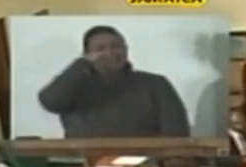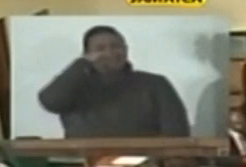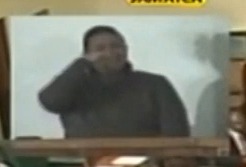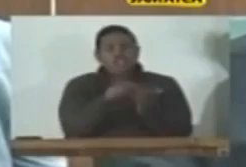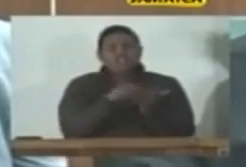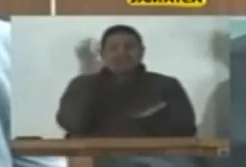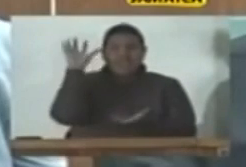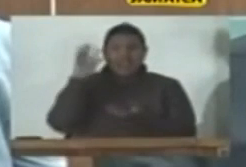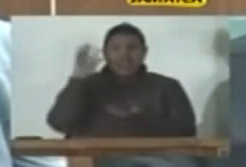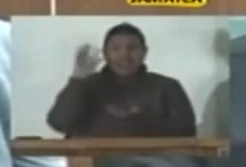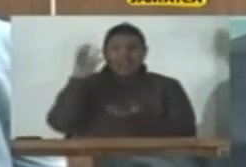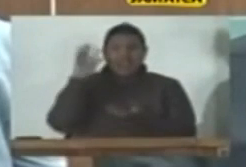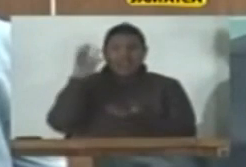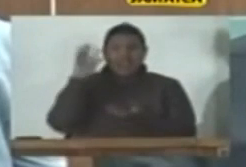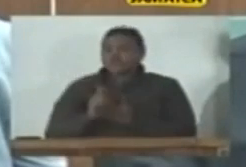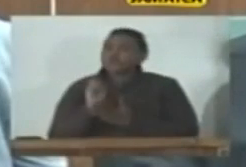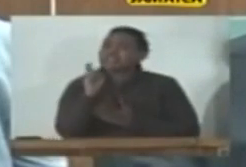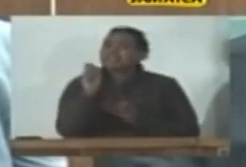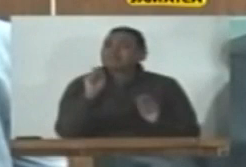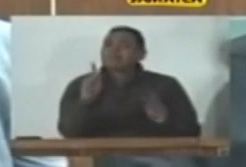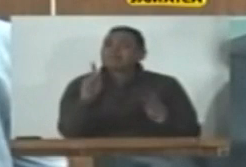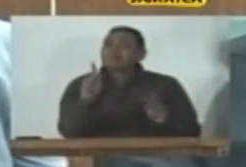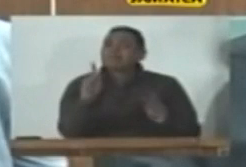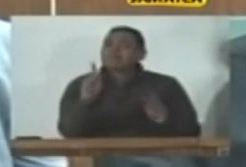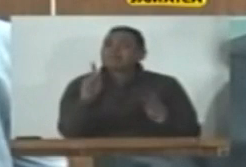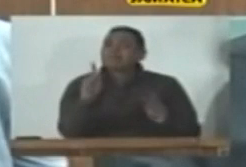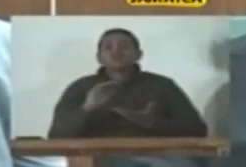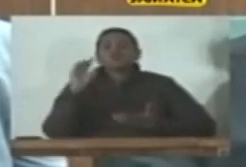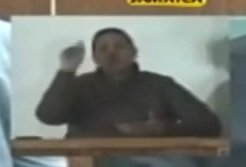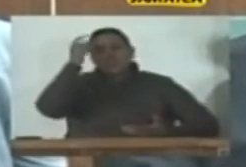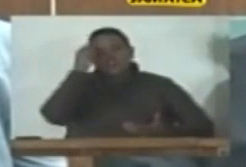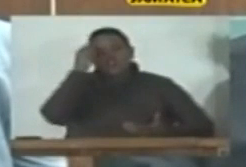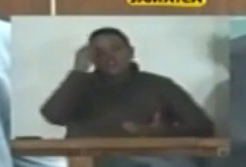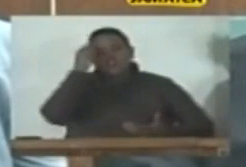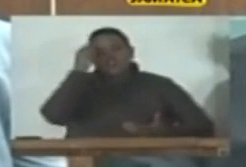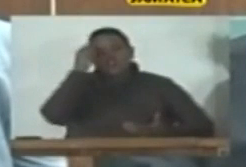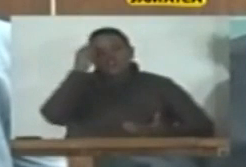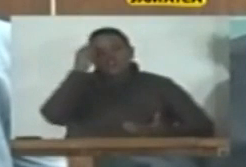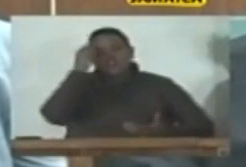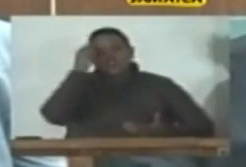real terms. The government could reduce the GCT rate from the